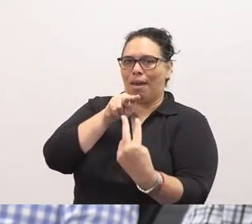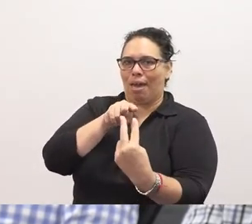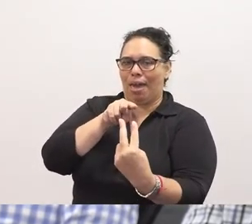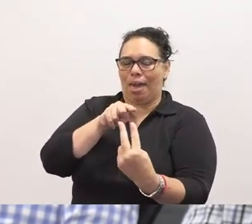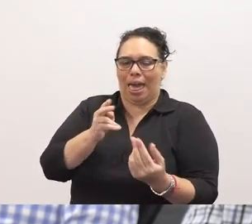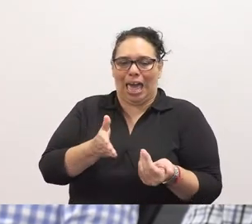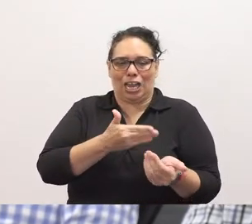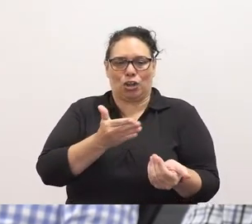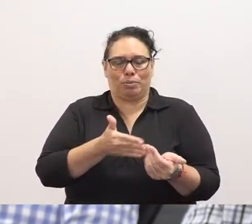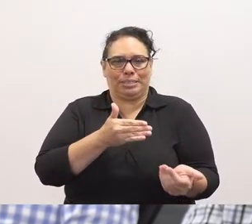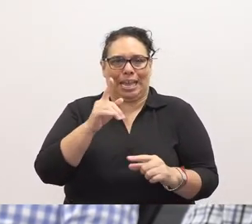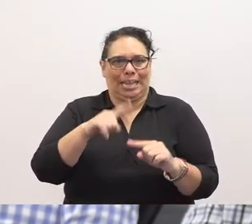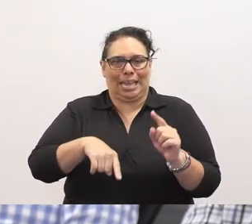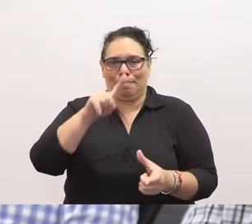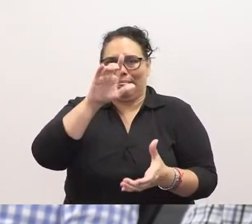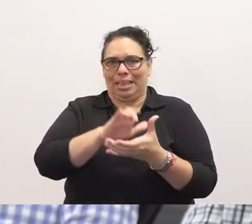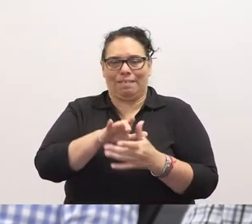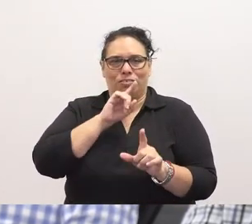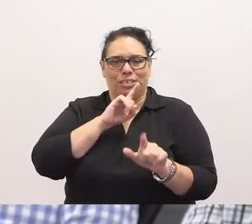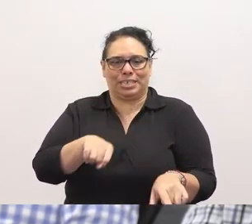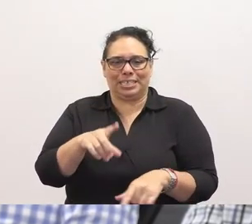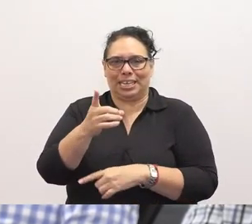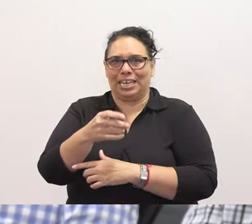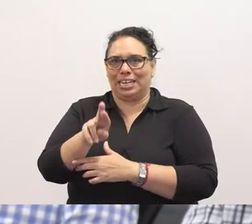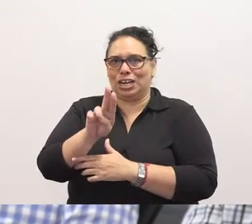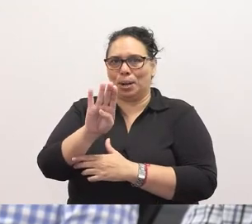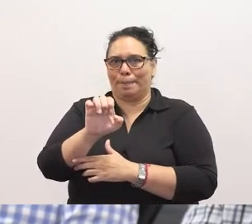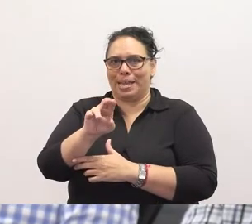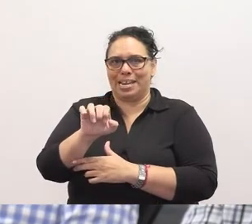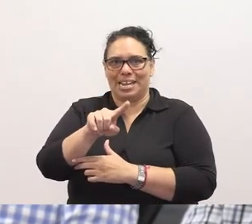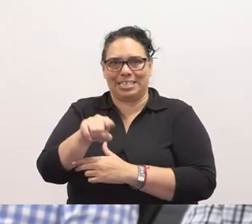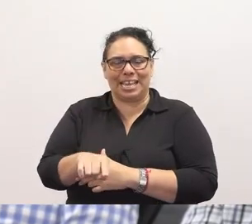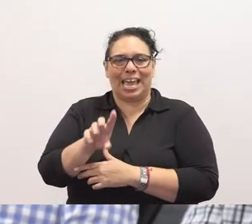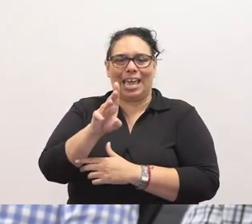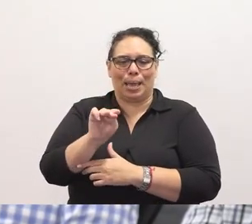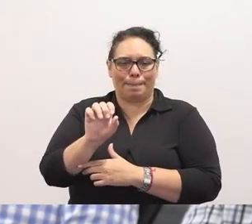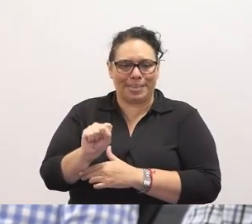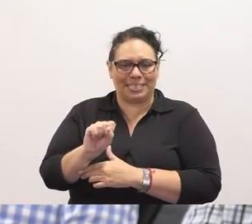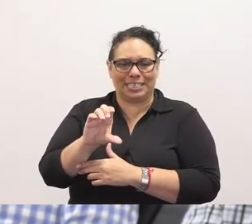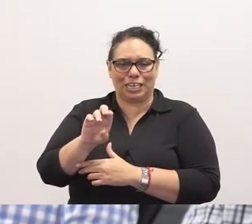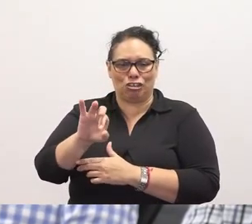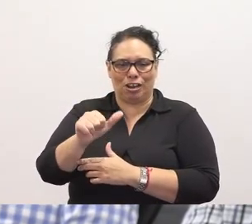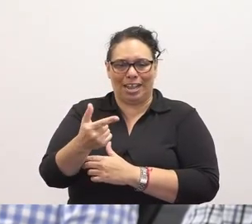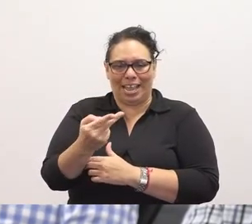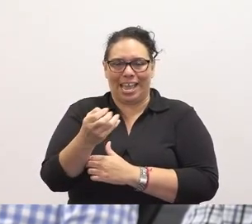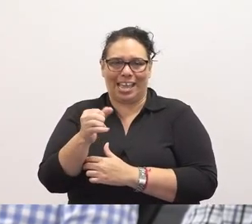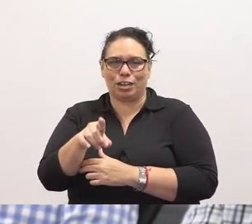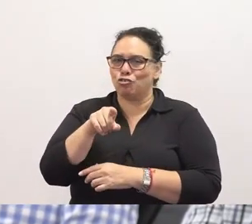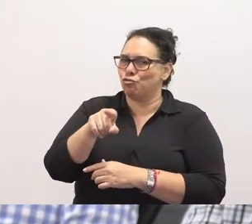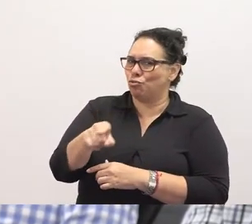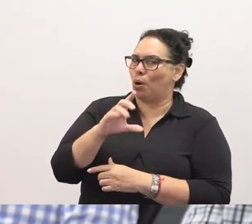believe the response and Dr. Benitez and Ms. Craighead, you are very much a CAC member.